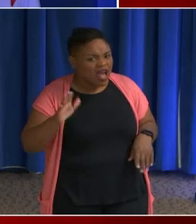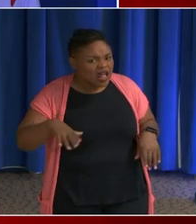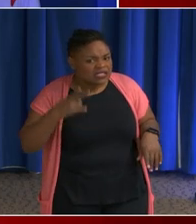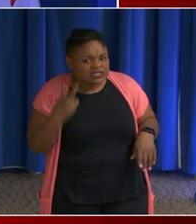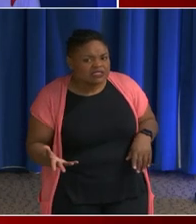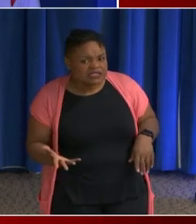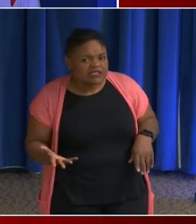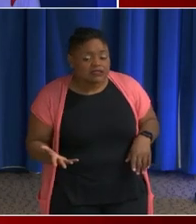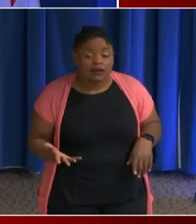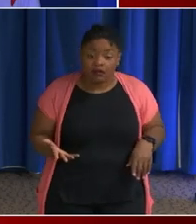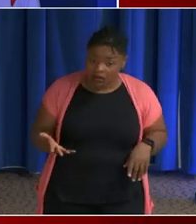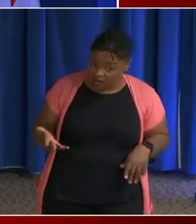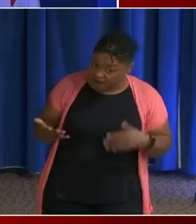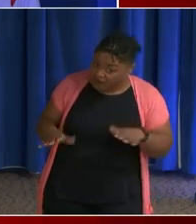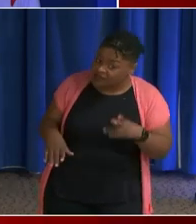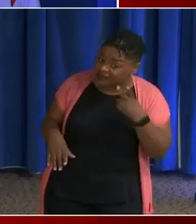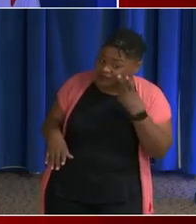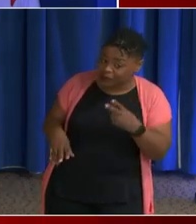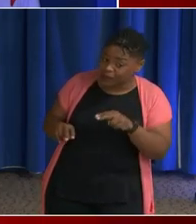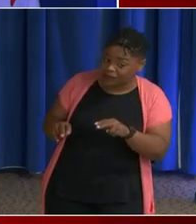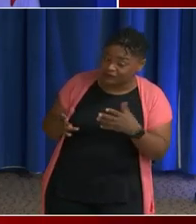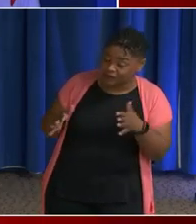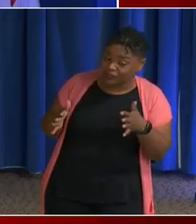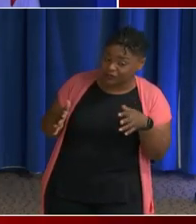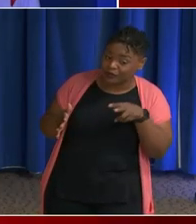occasions. Yes.